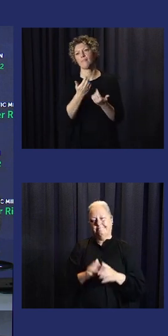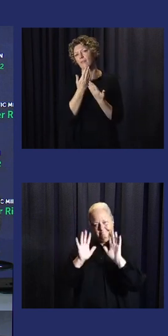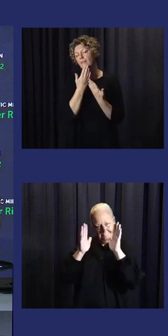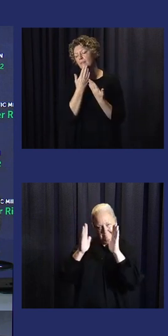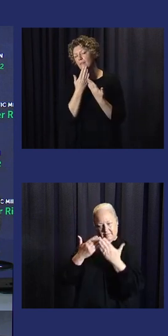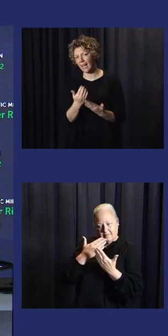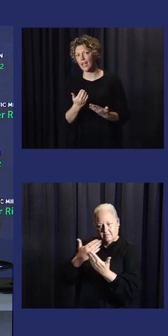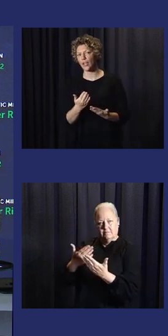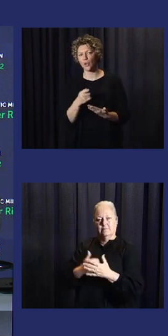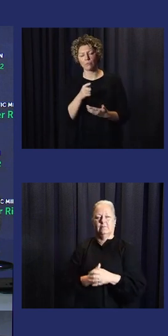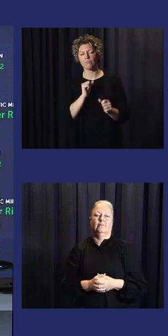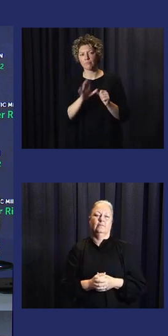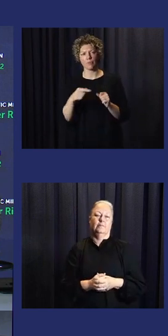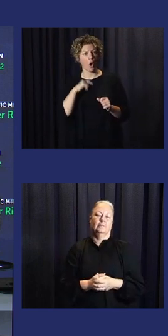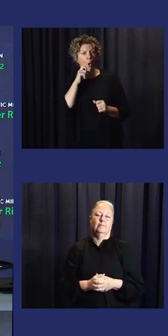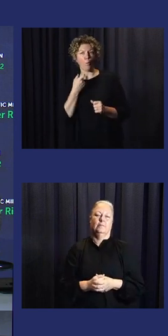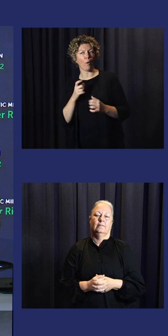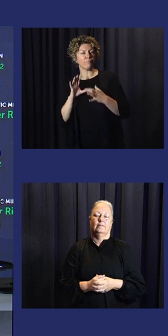to being taken up.